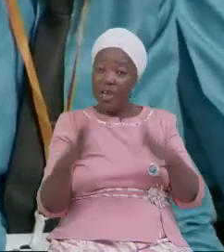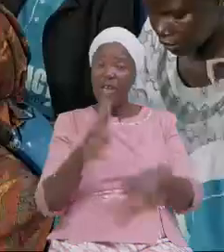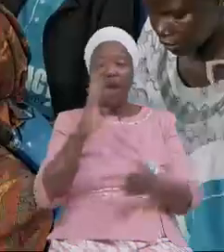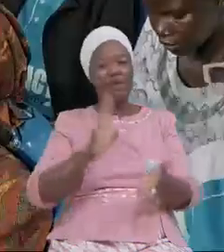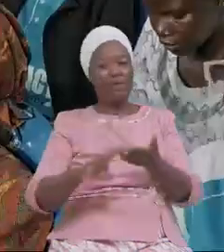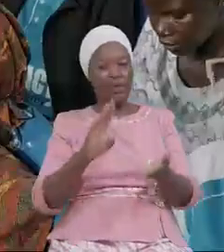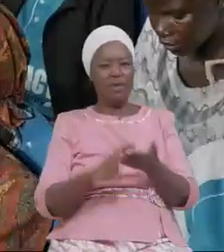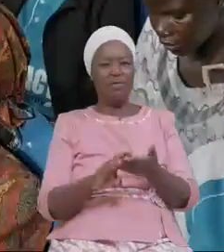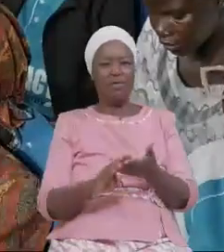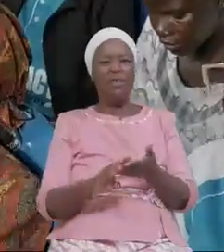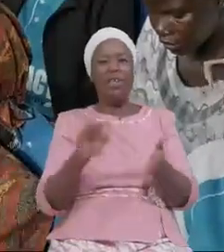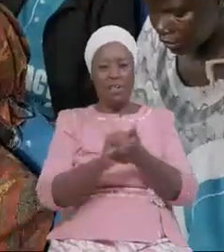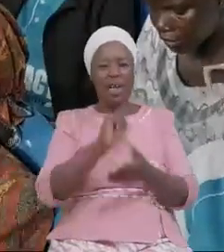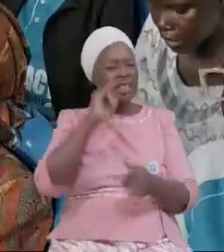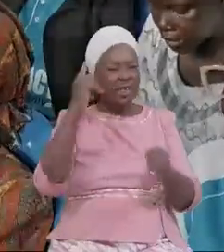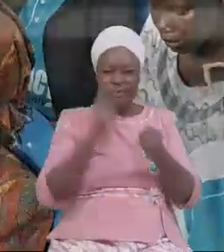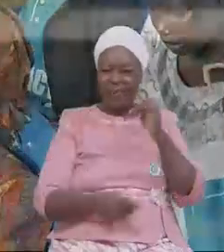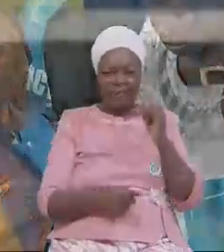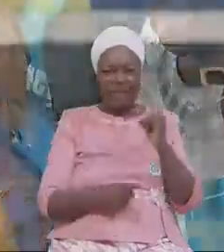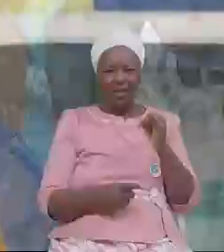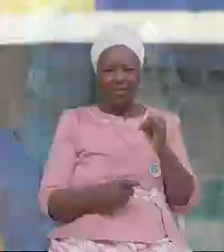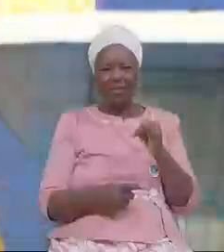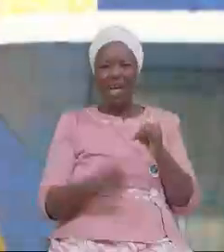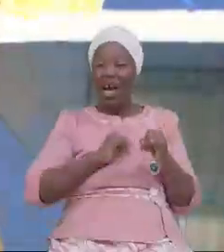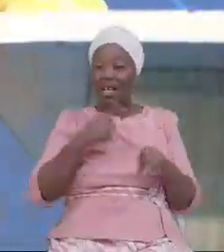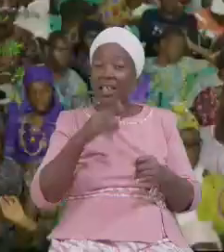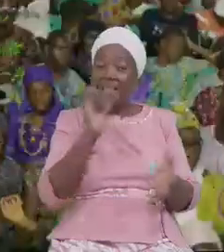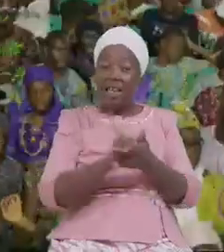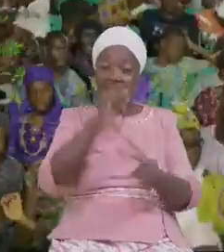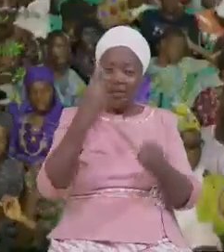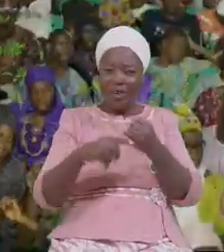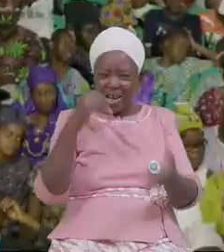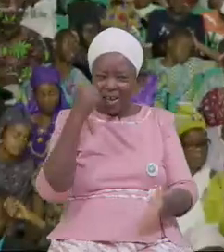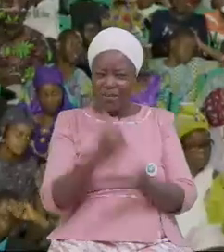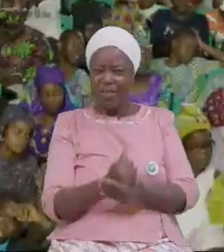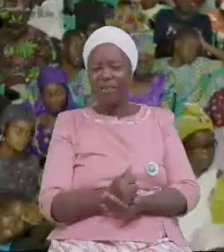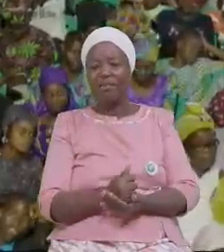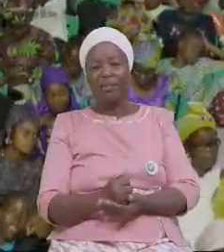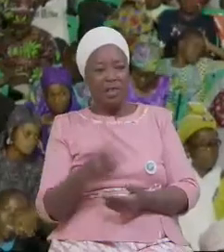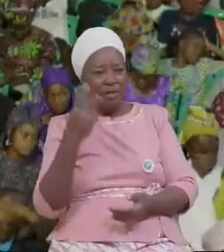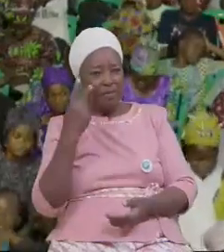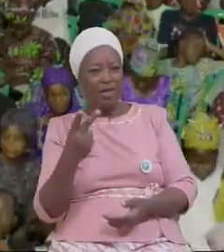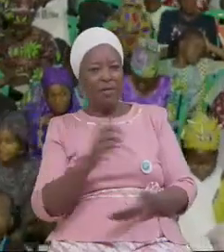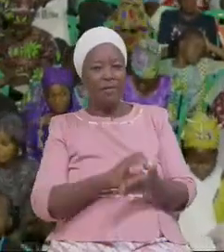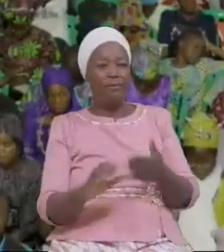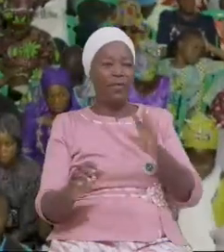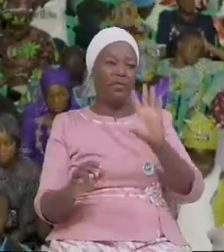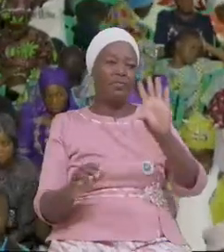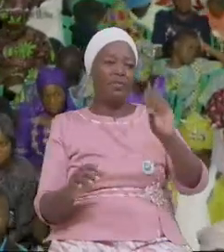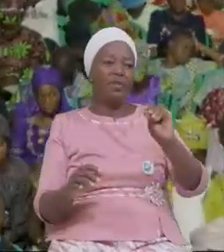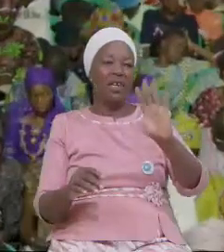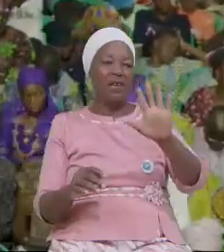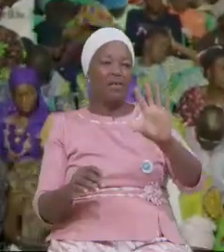forgiven. That's final. I said that's final. Look at verse 50. In verse 50,